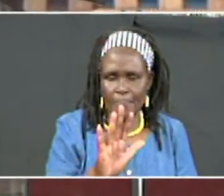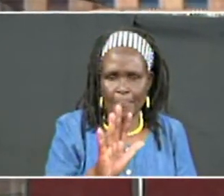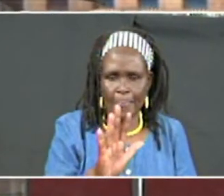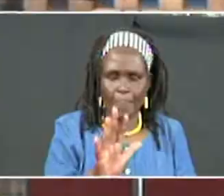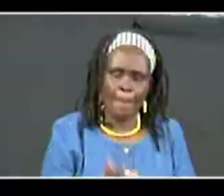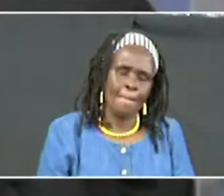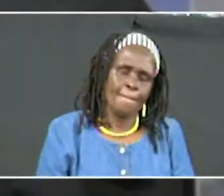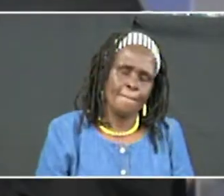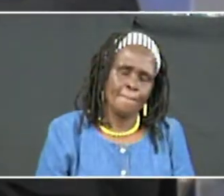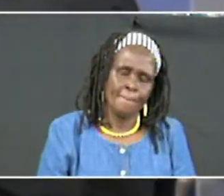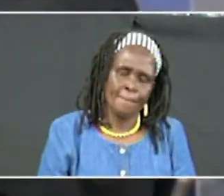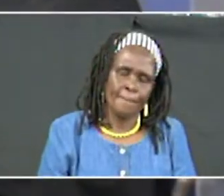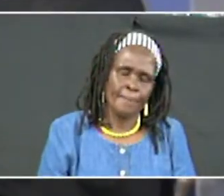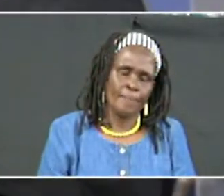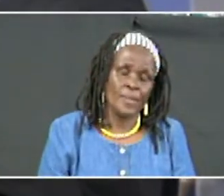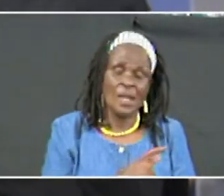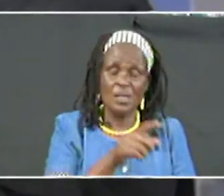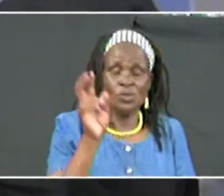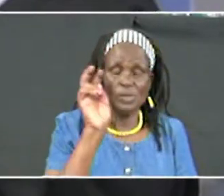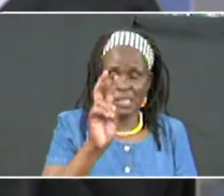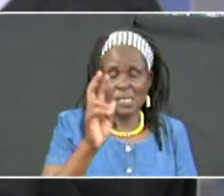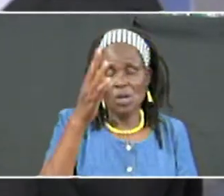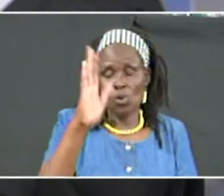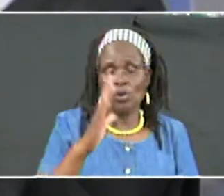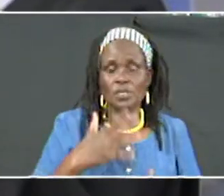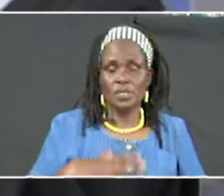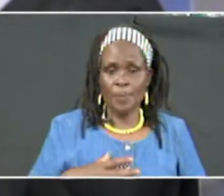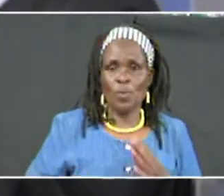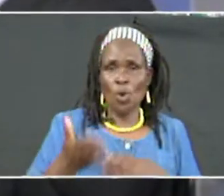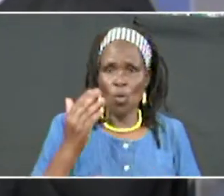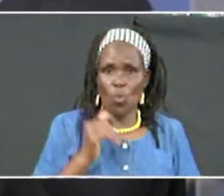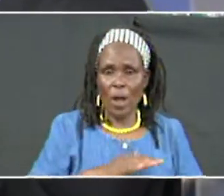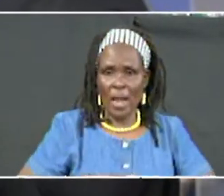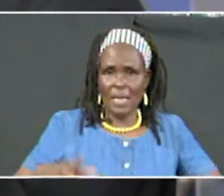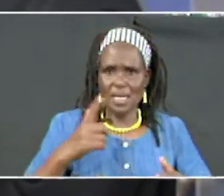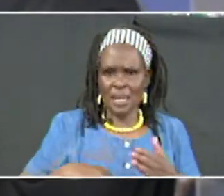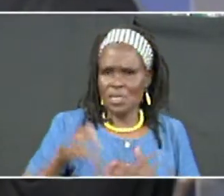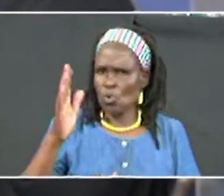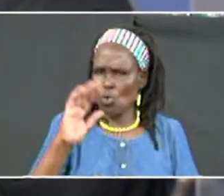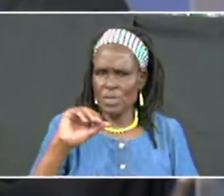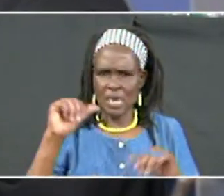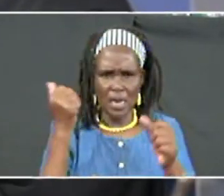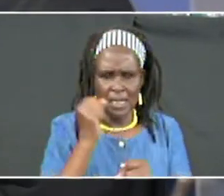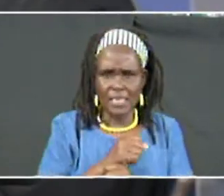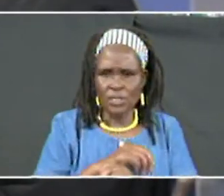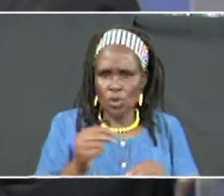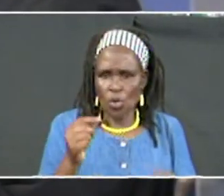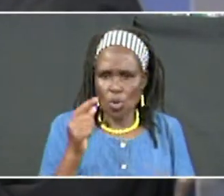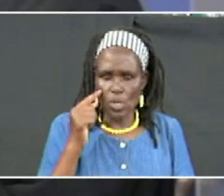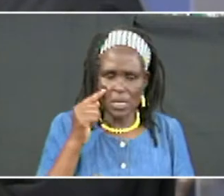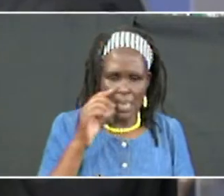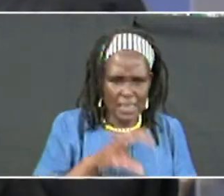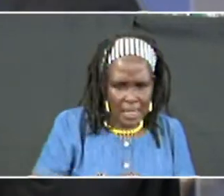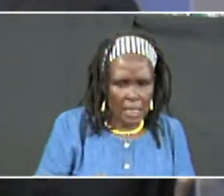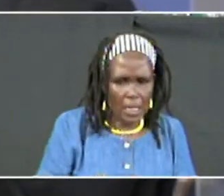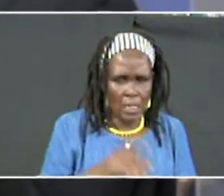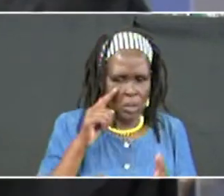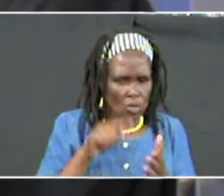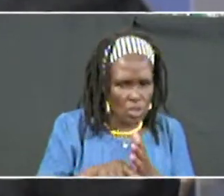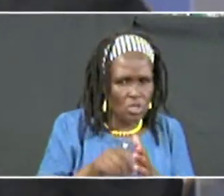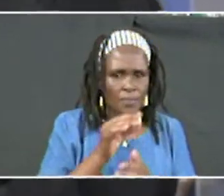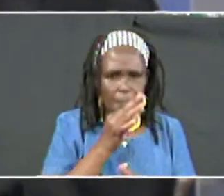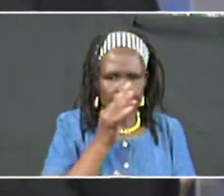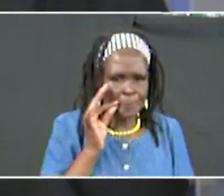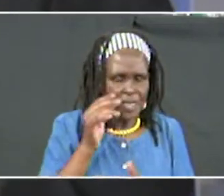5. You see, God's people were alarmed that God did not take notice of their fasting, that he did not acknowledge